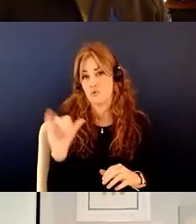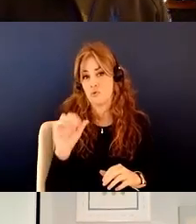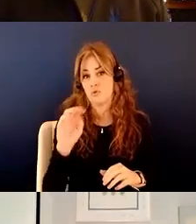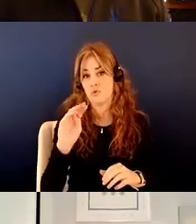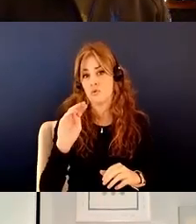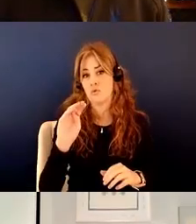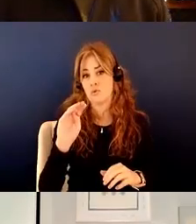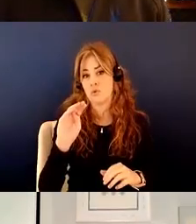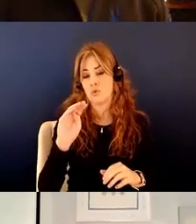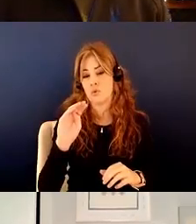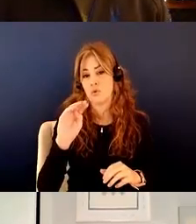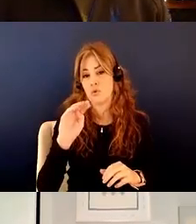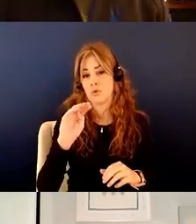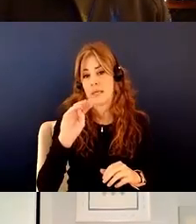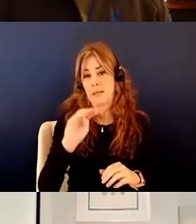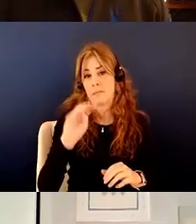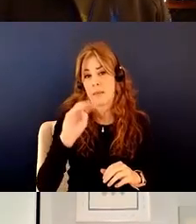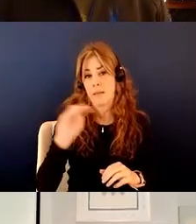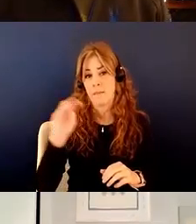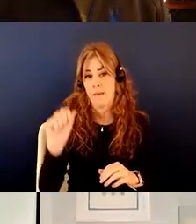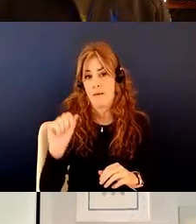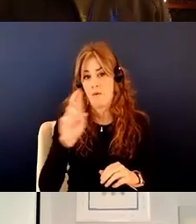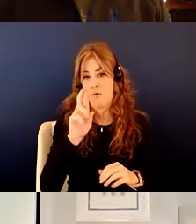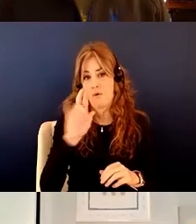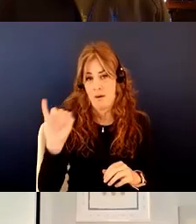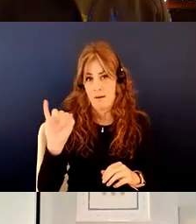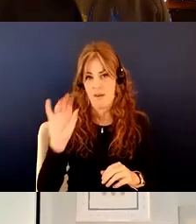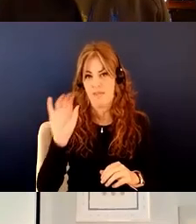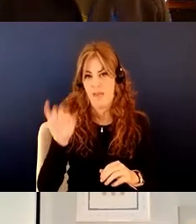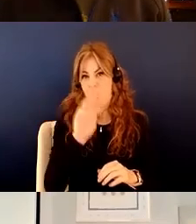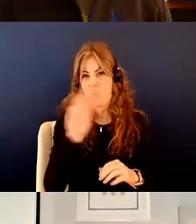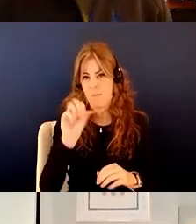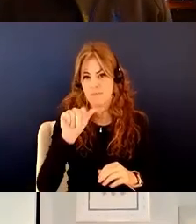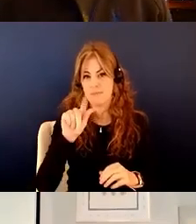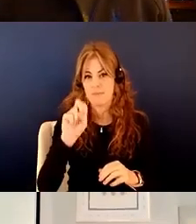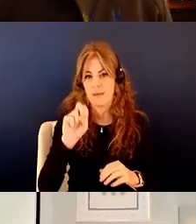Meta-Analysis Research Institute website there at